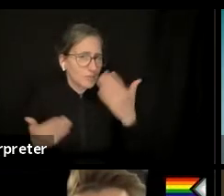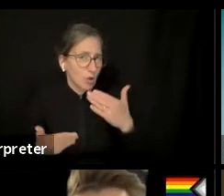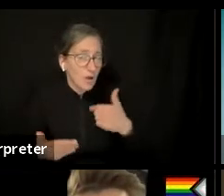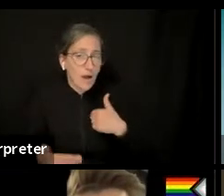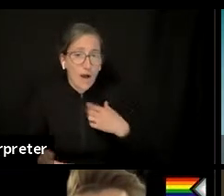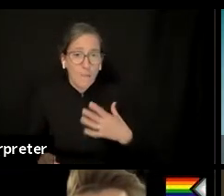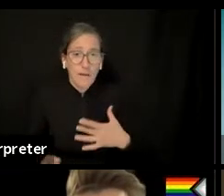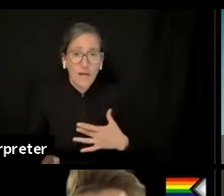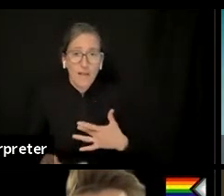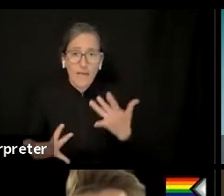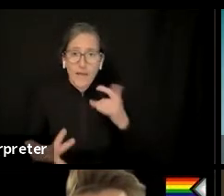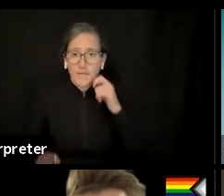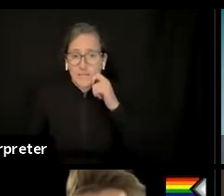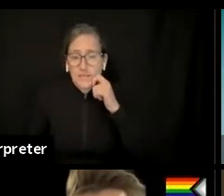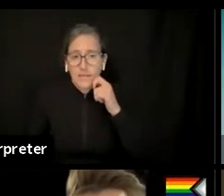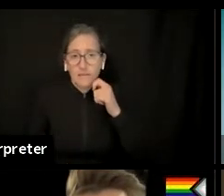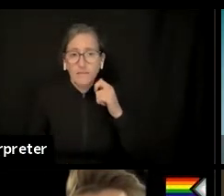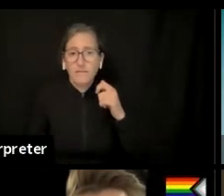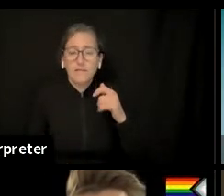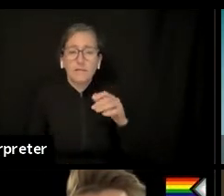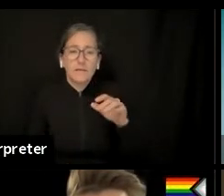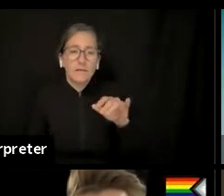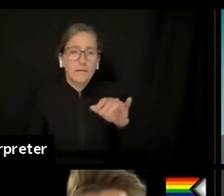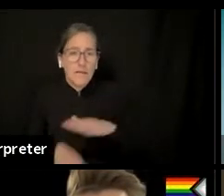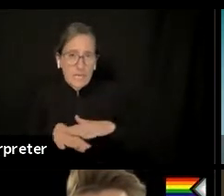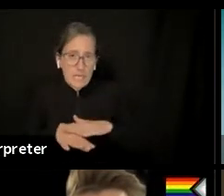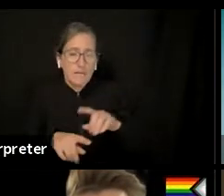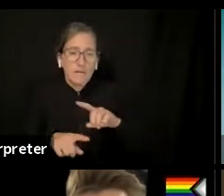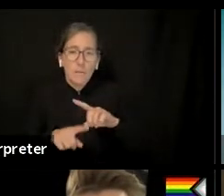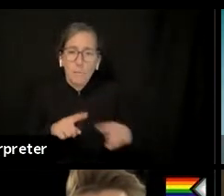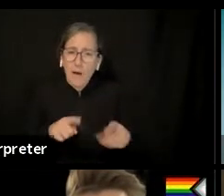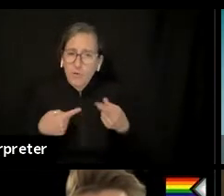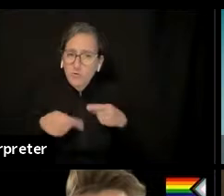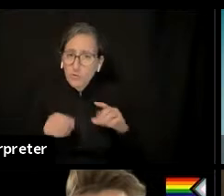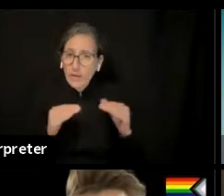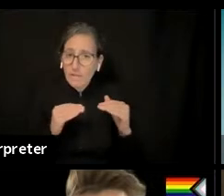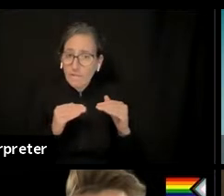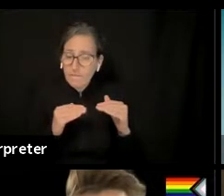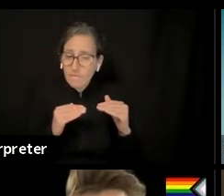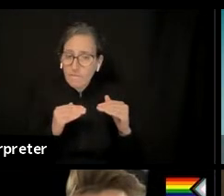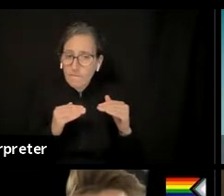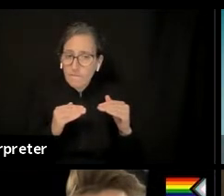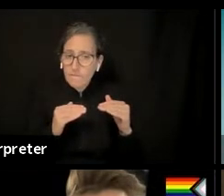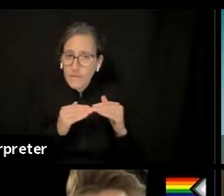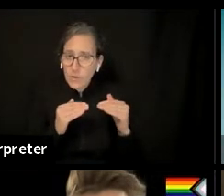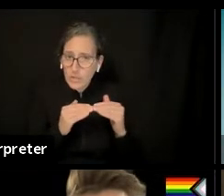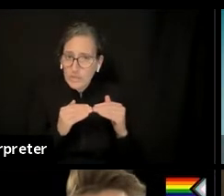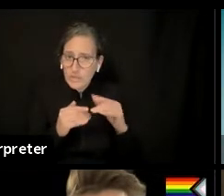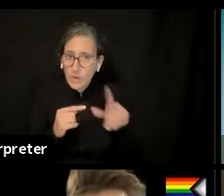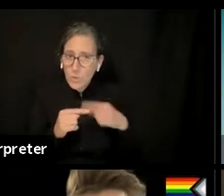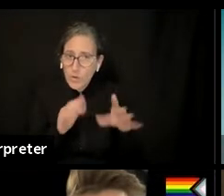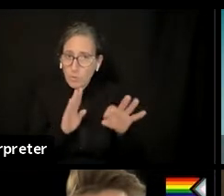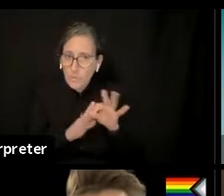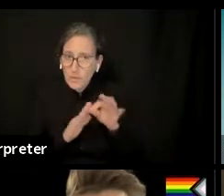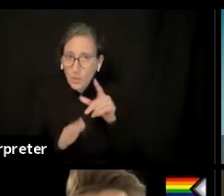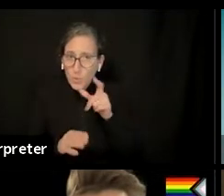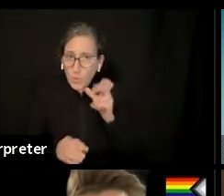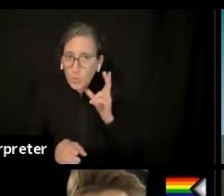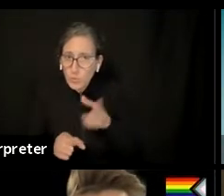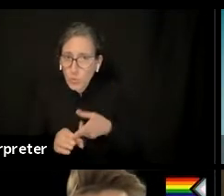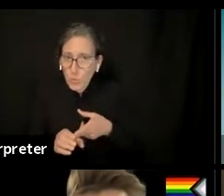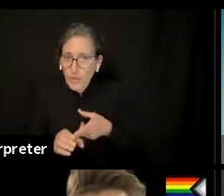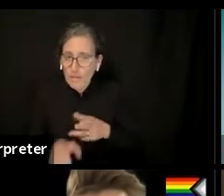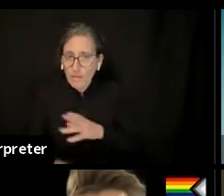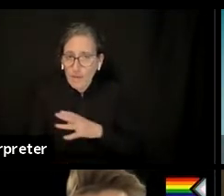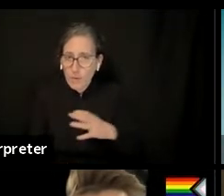that process of like fairness and choosing this council, did we consider doing blind interviews to mitigate like